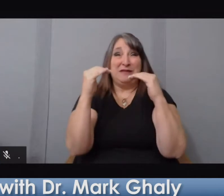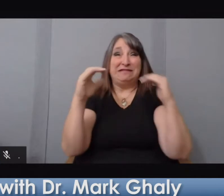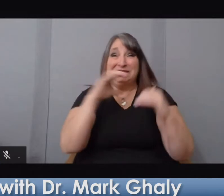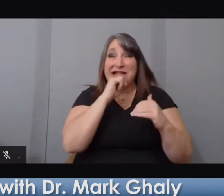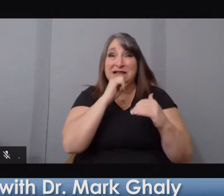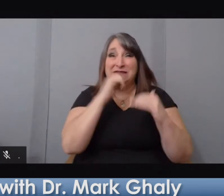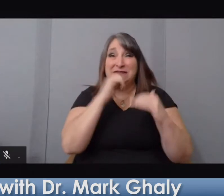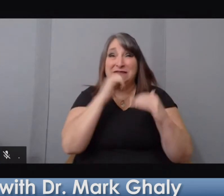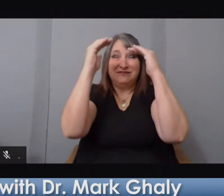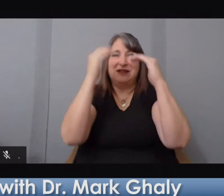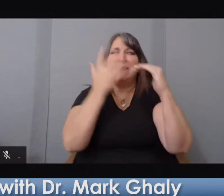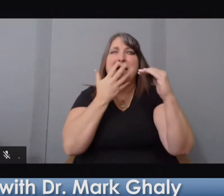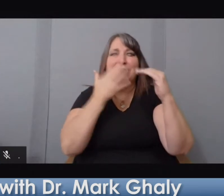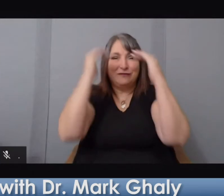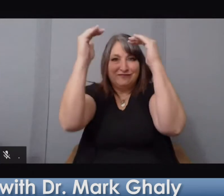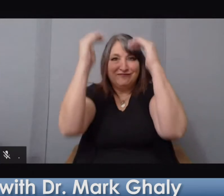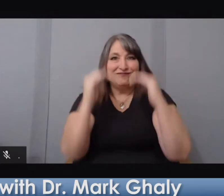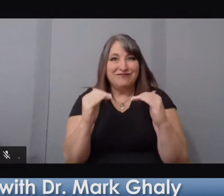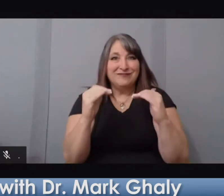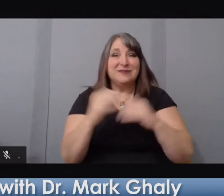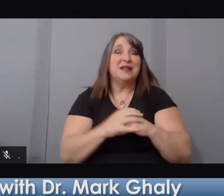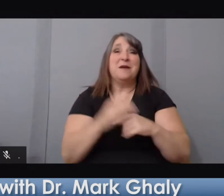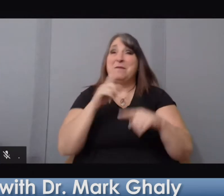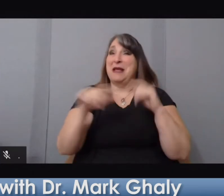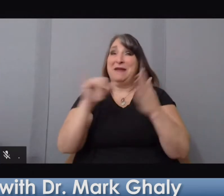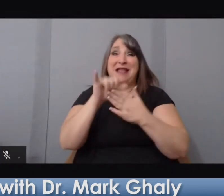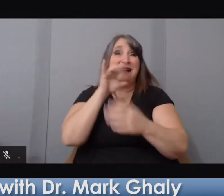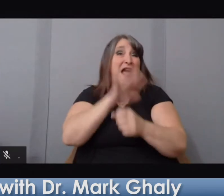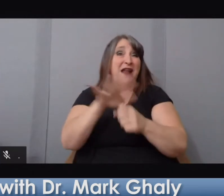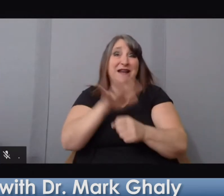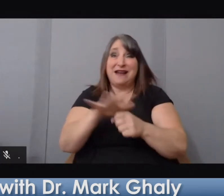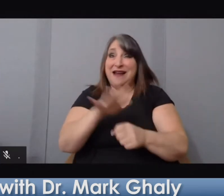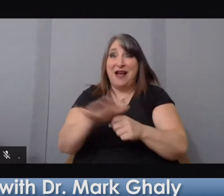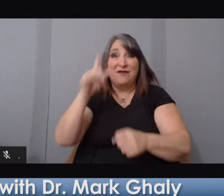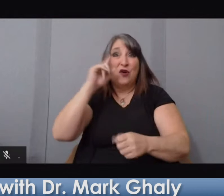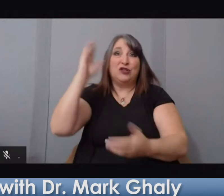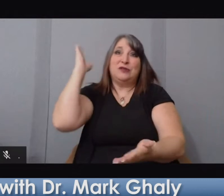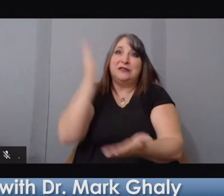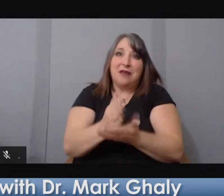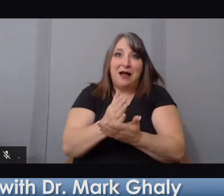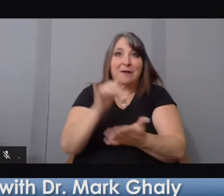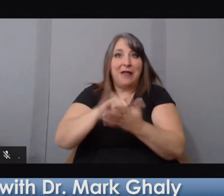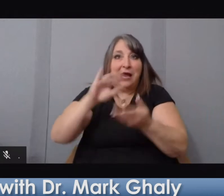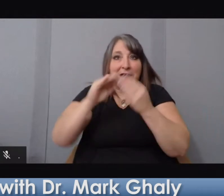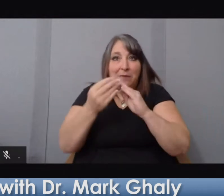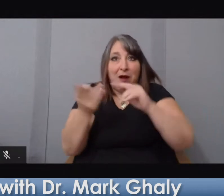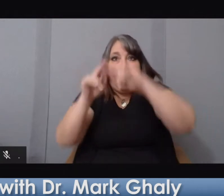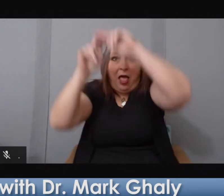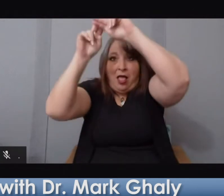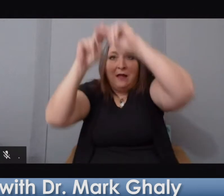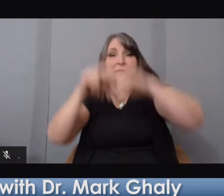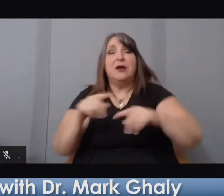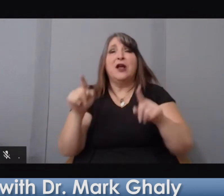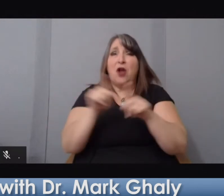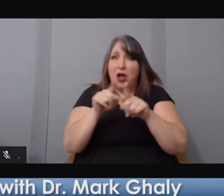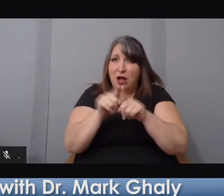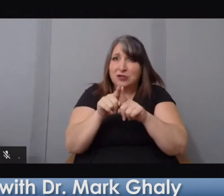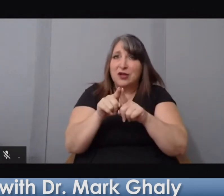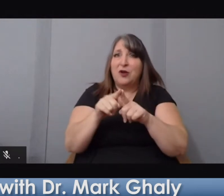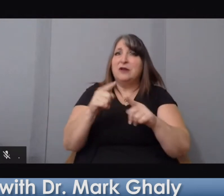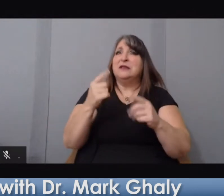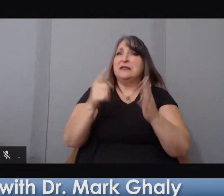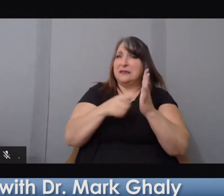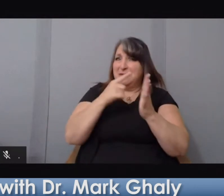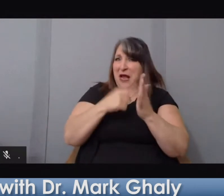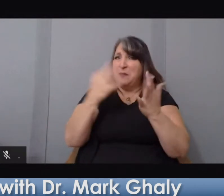of response that we need to blunt that rate of rise that you saw. And then, of course, we've often allowed counties to wait a full